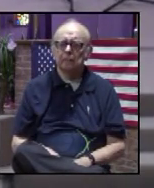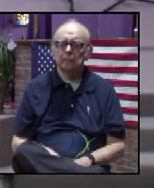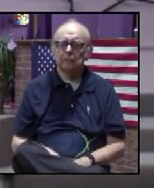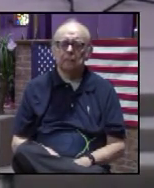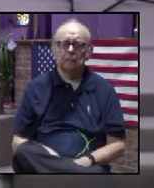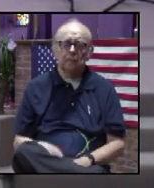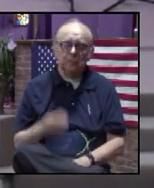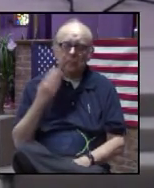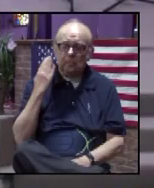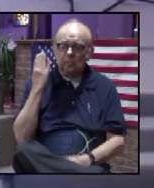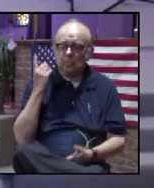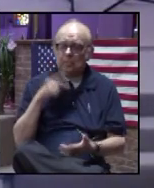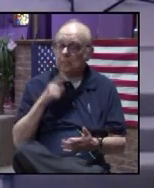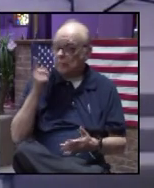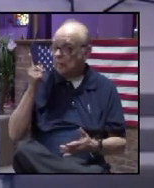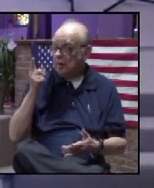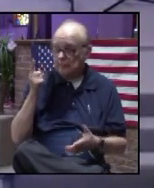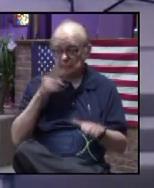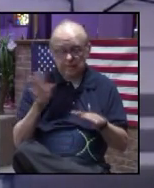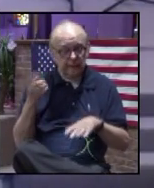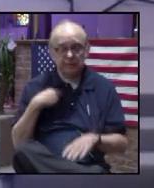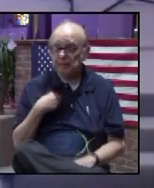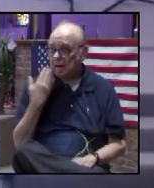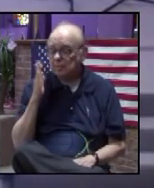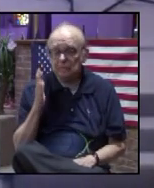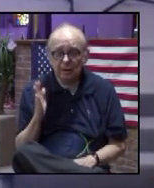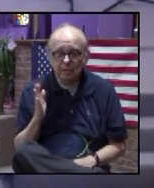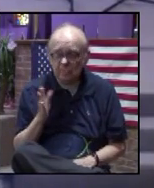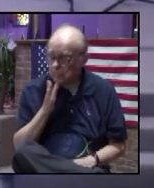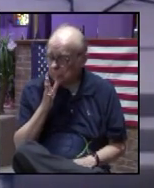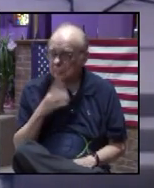I don't know what you have in store for him, but